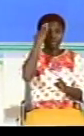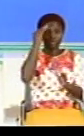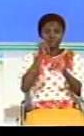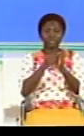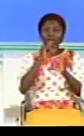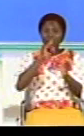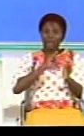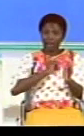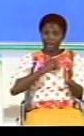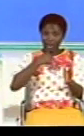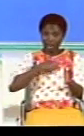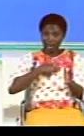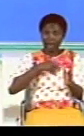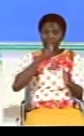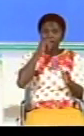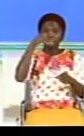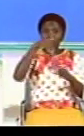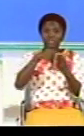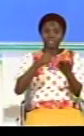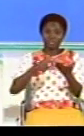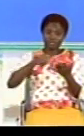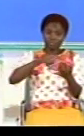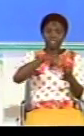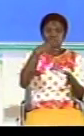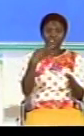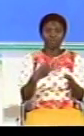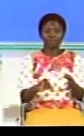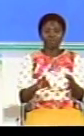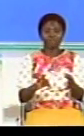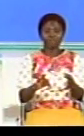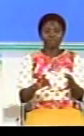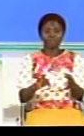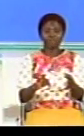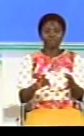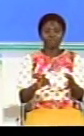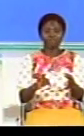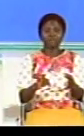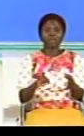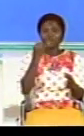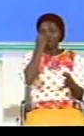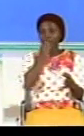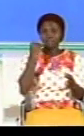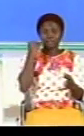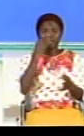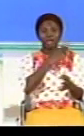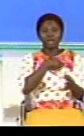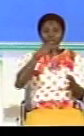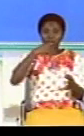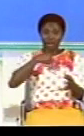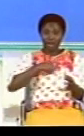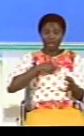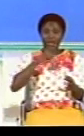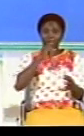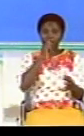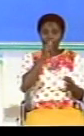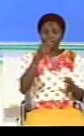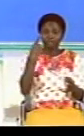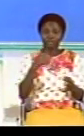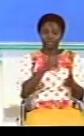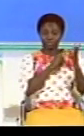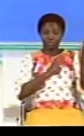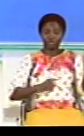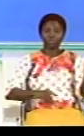in the midst of Israel, and that I am the Lord your God and none else. And my